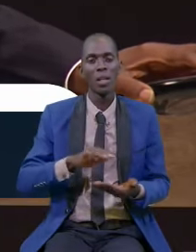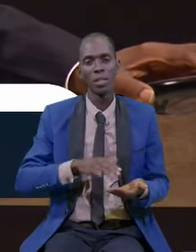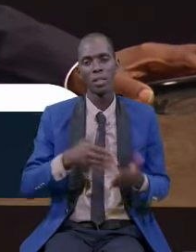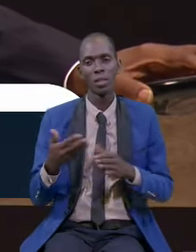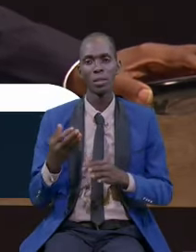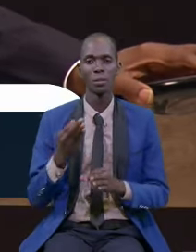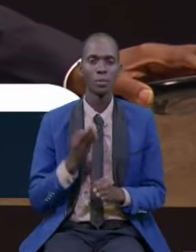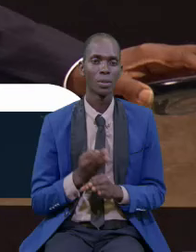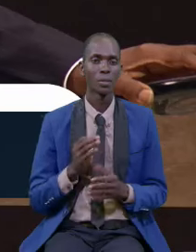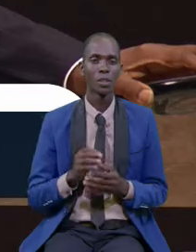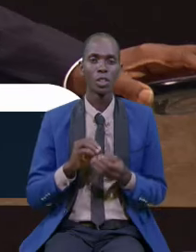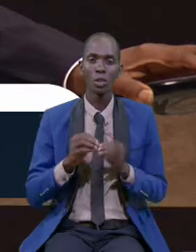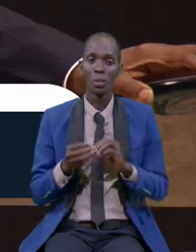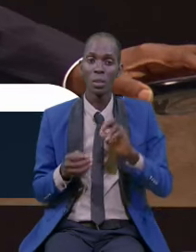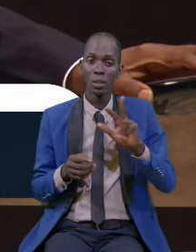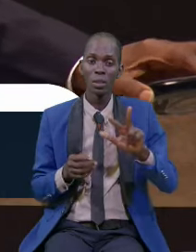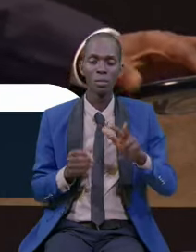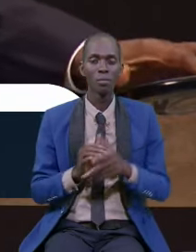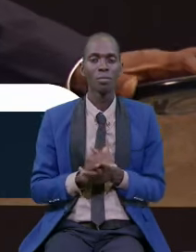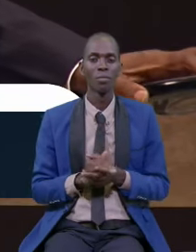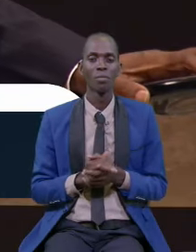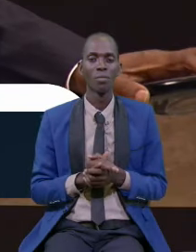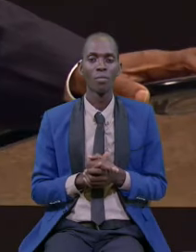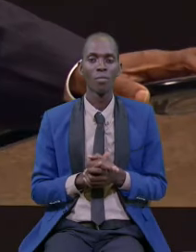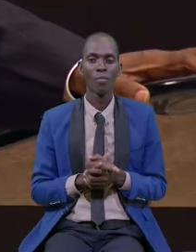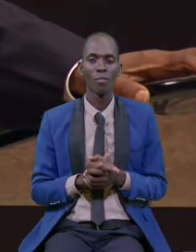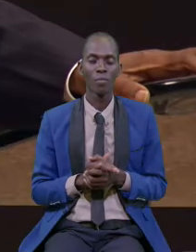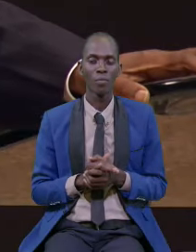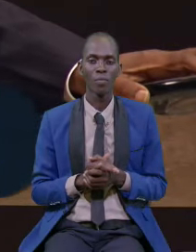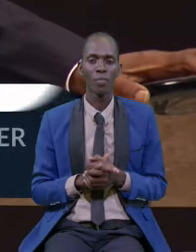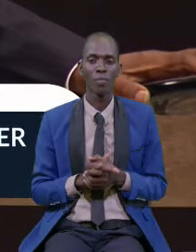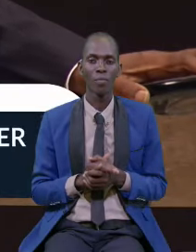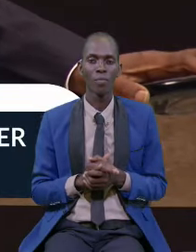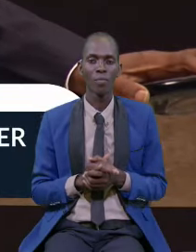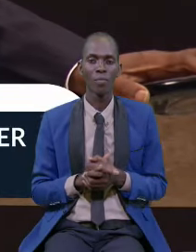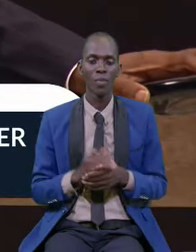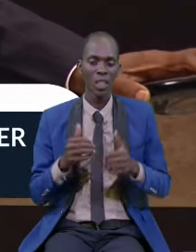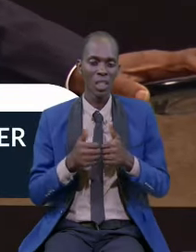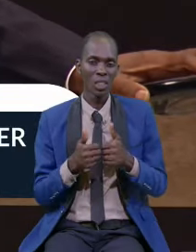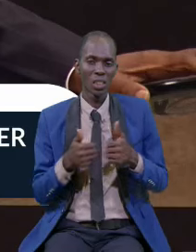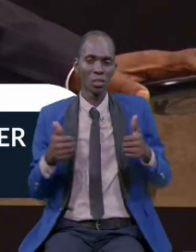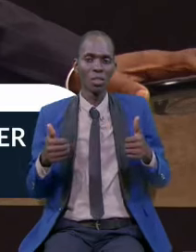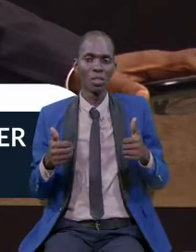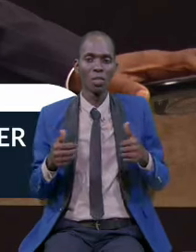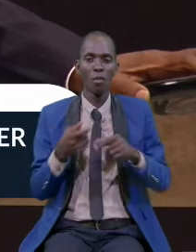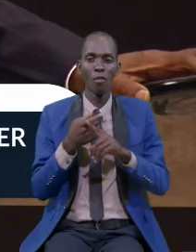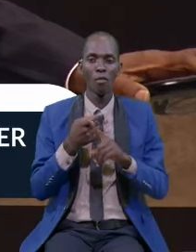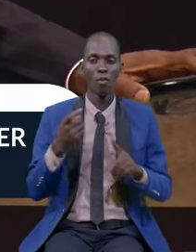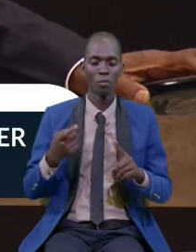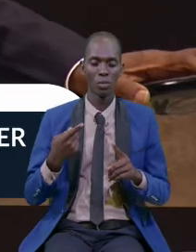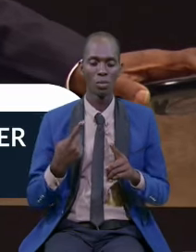faith. Number three, exemption from enabling